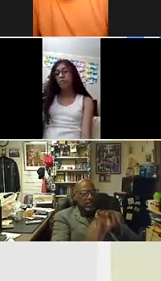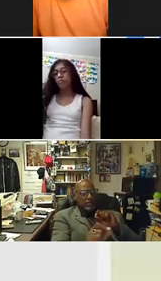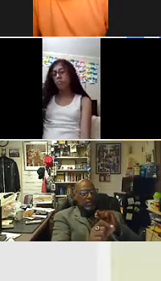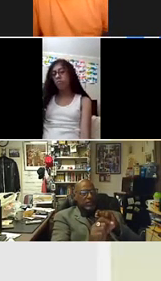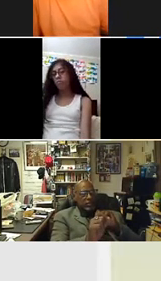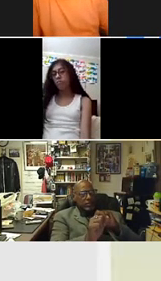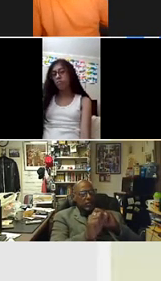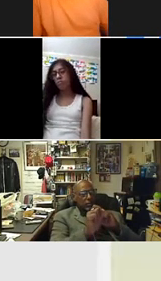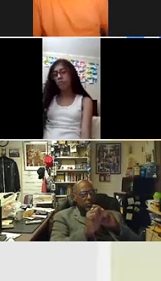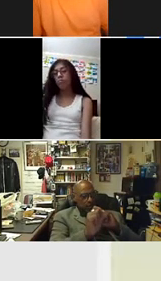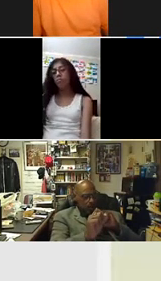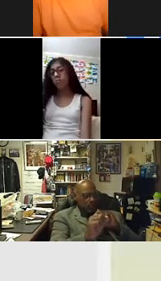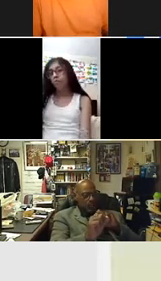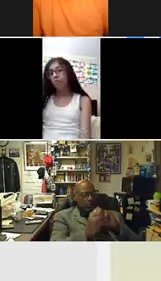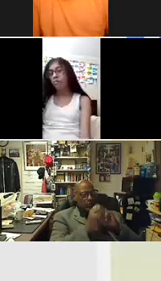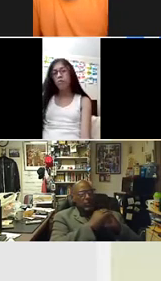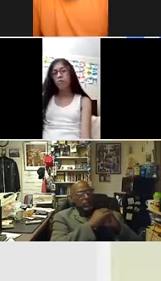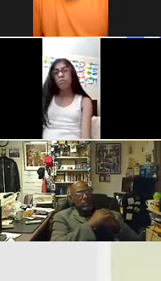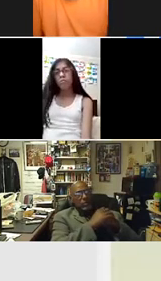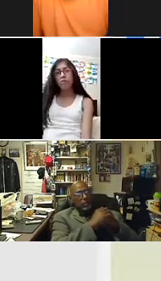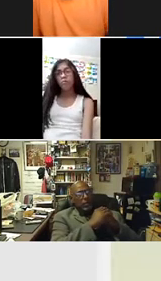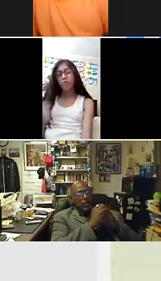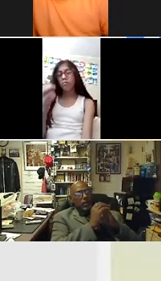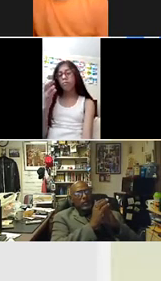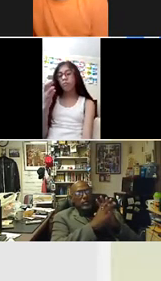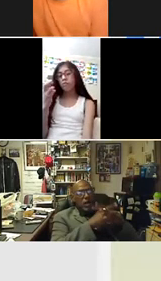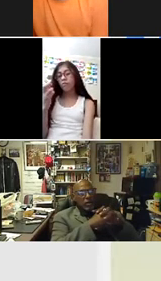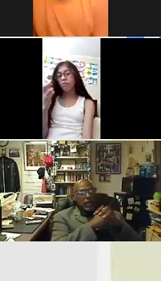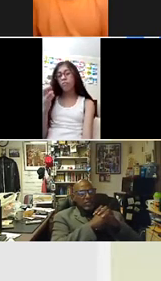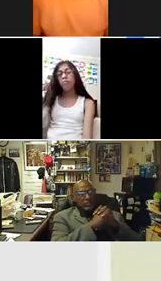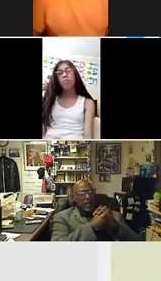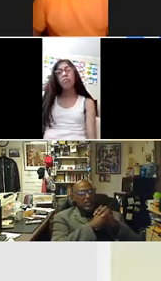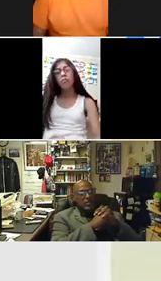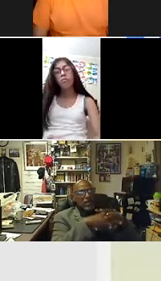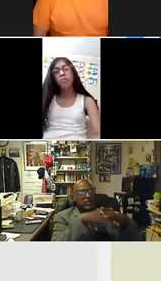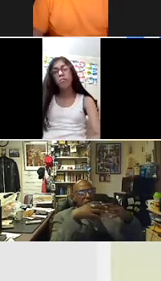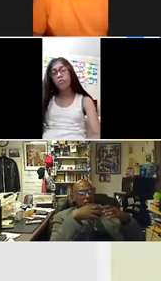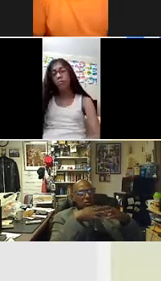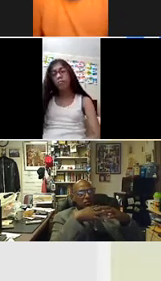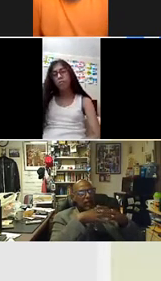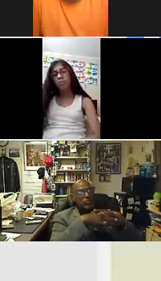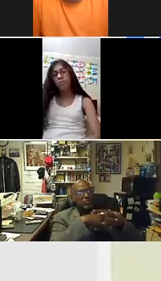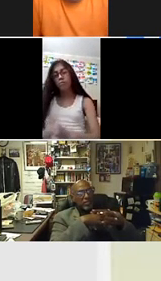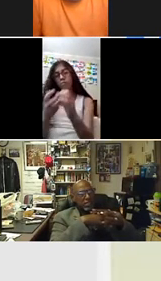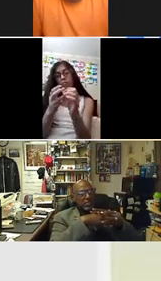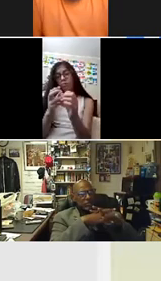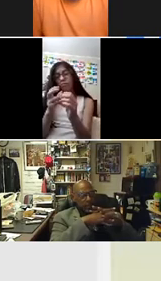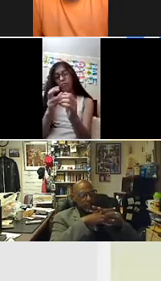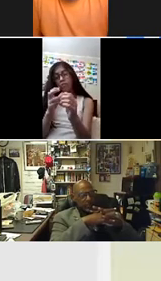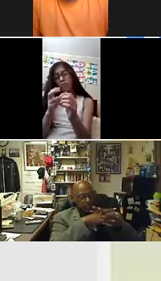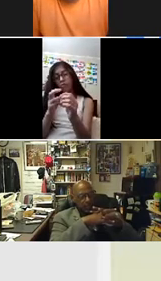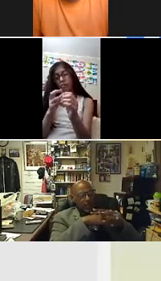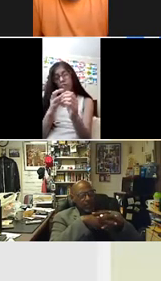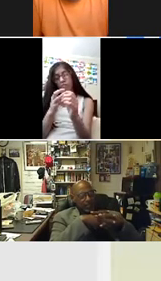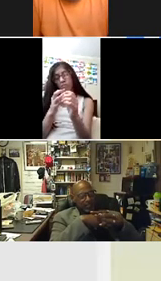somebody living carnal, you talk about somebody who has the word of God, who's received